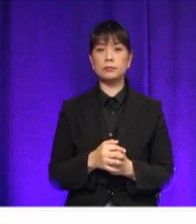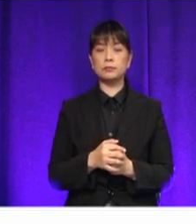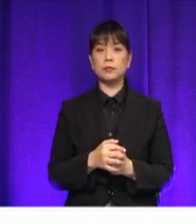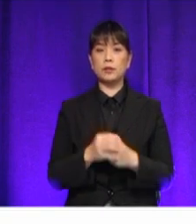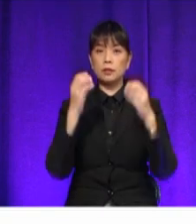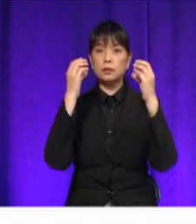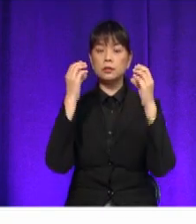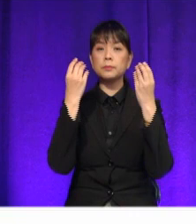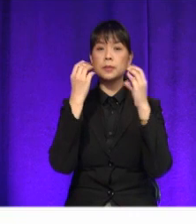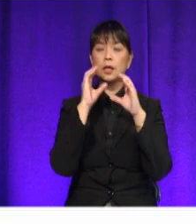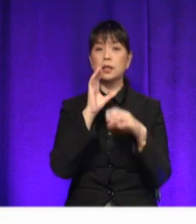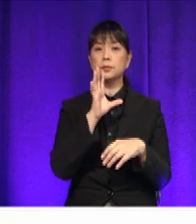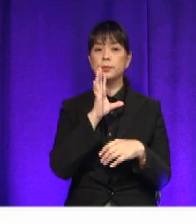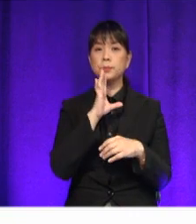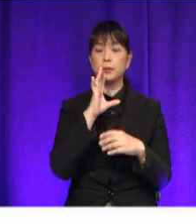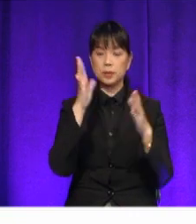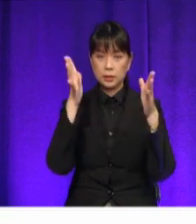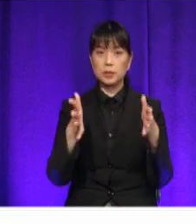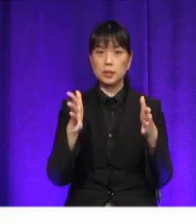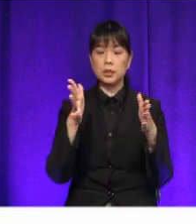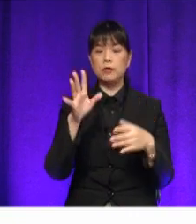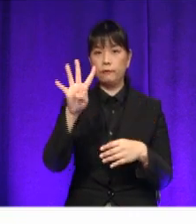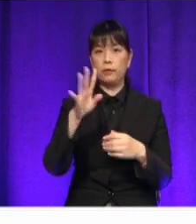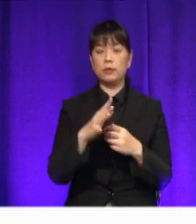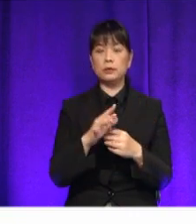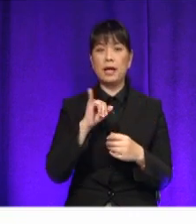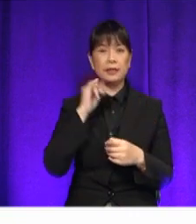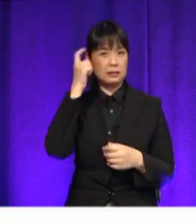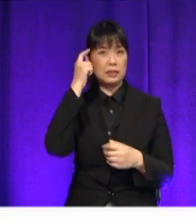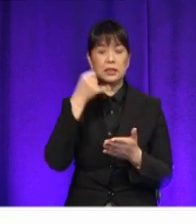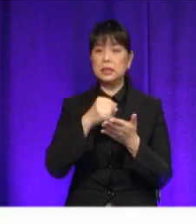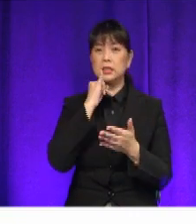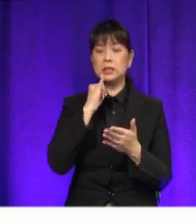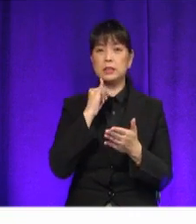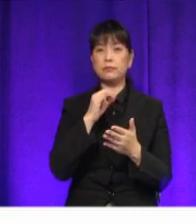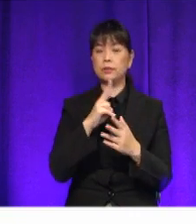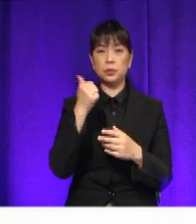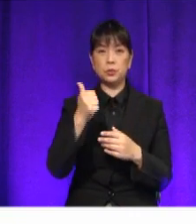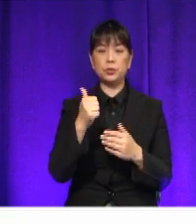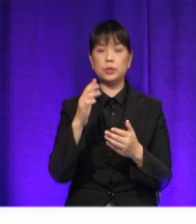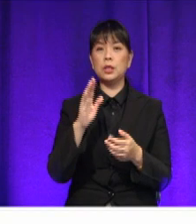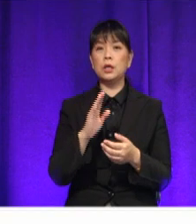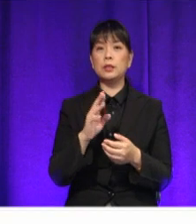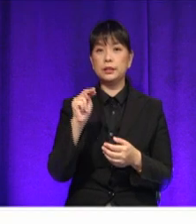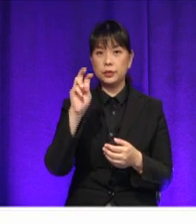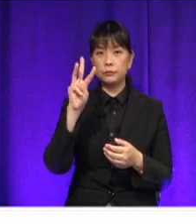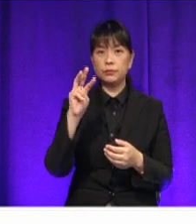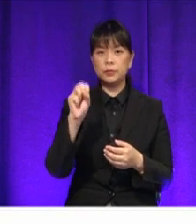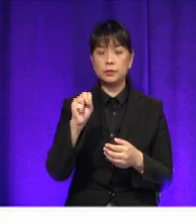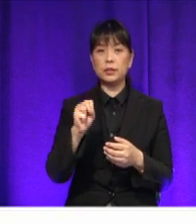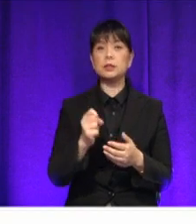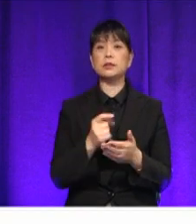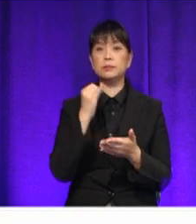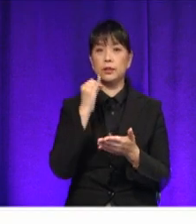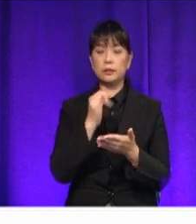Speaker 4. I think it's wonderful news, and it's come just at the right time. When I